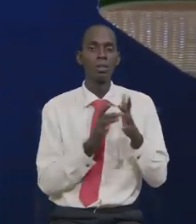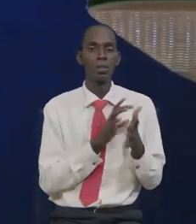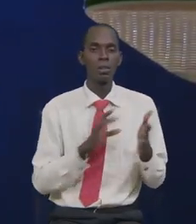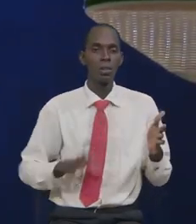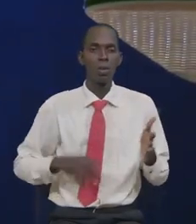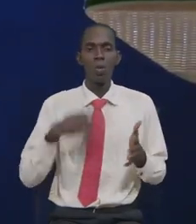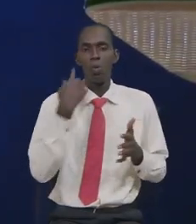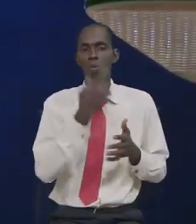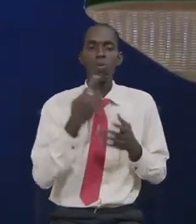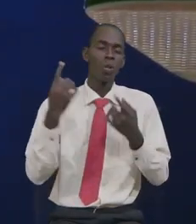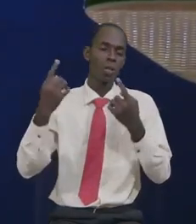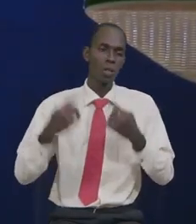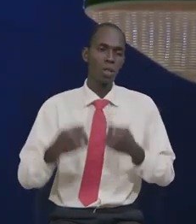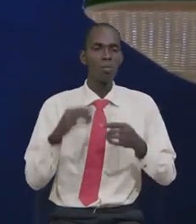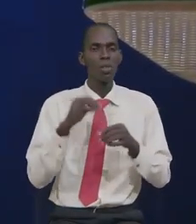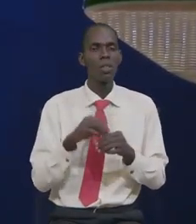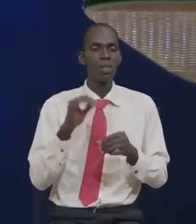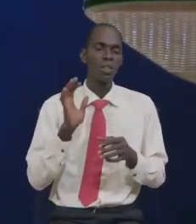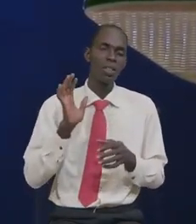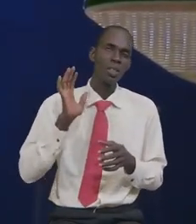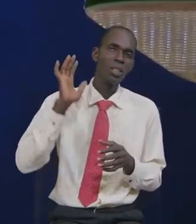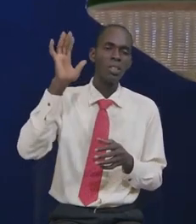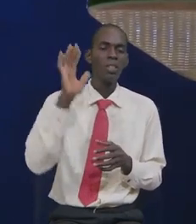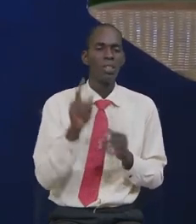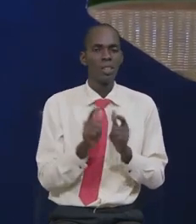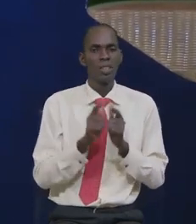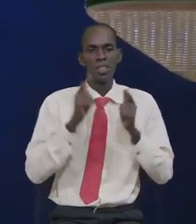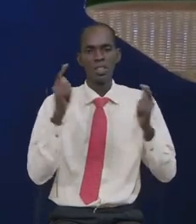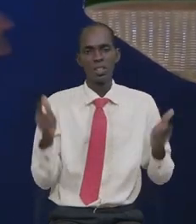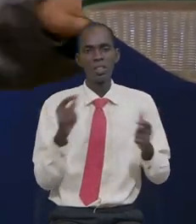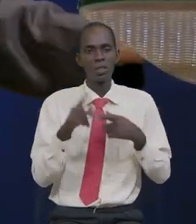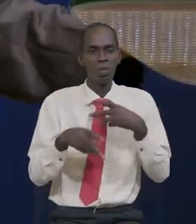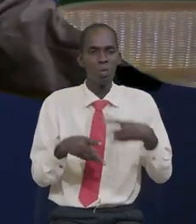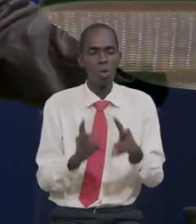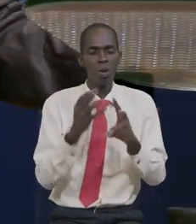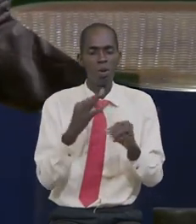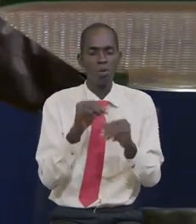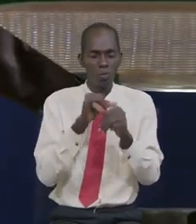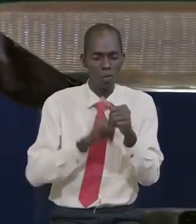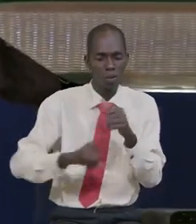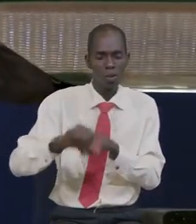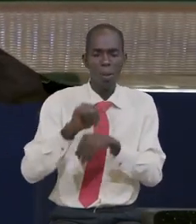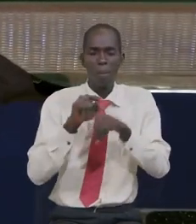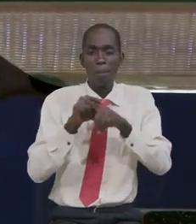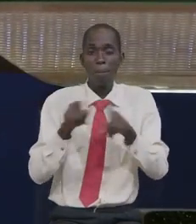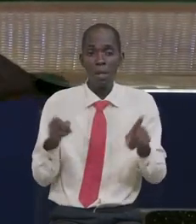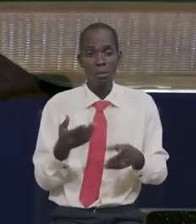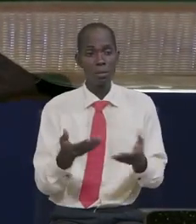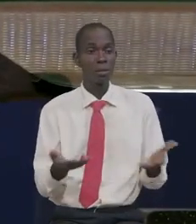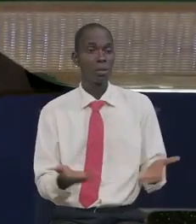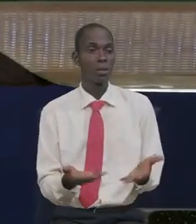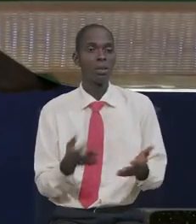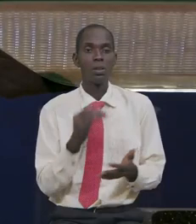came in his pre-incarnate form to fellowship with them. Refining,